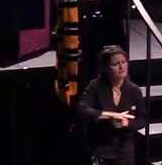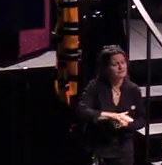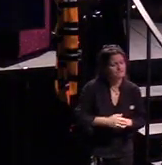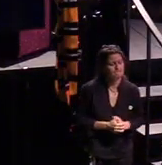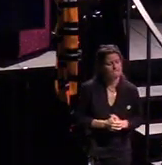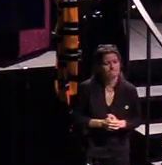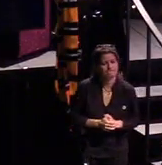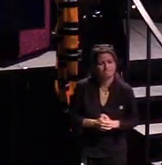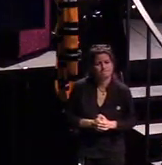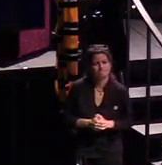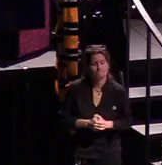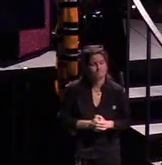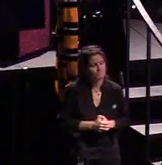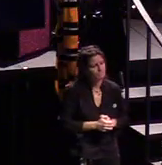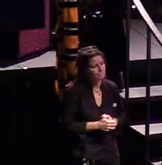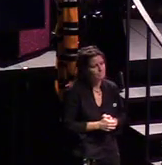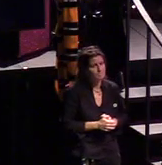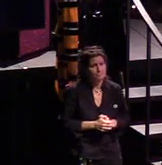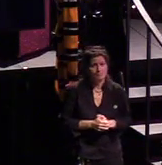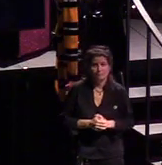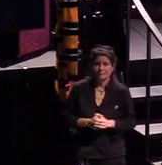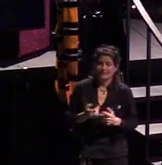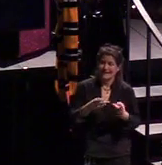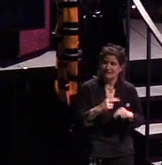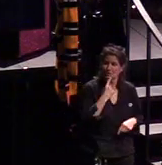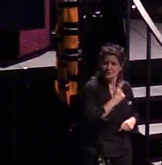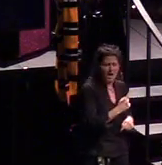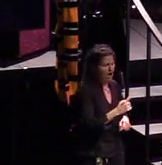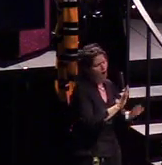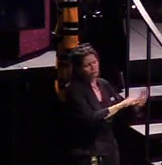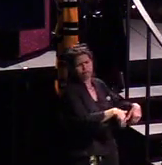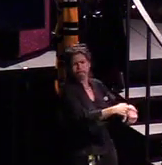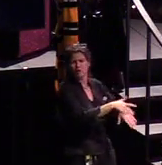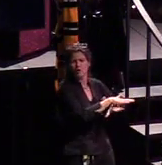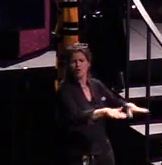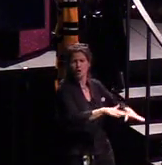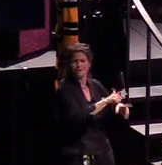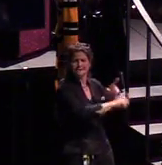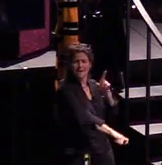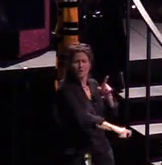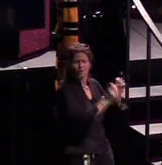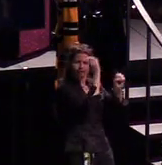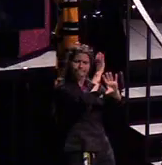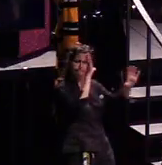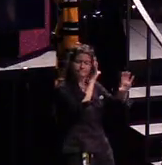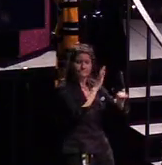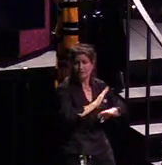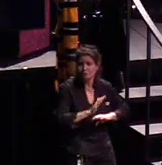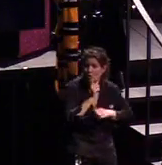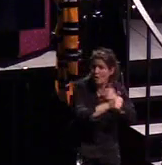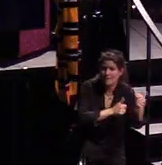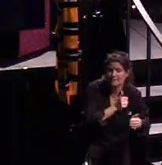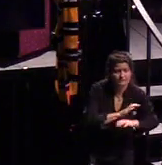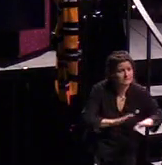telling me you don't see me as disabled is not a compliment biscuit it means you're